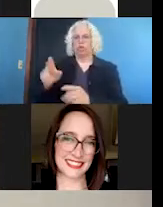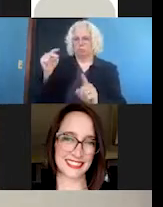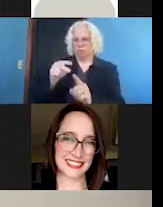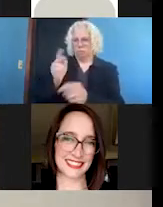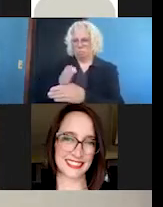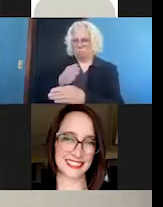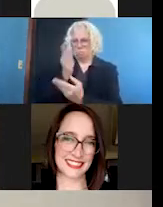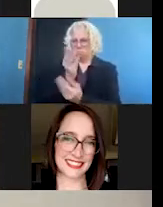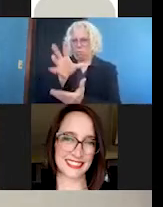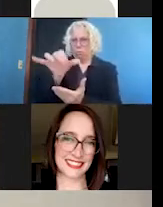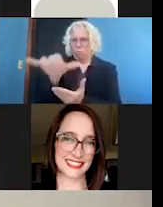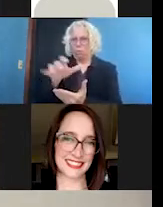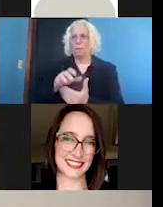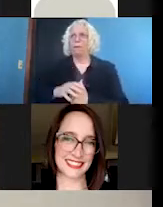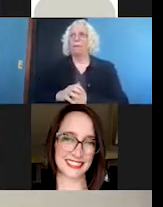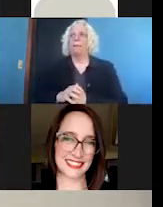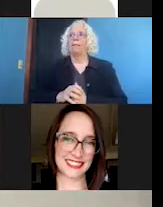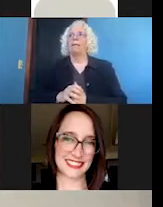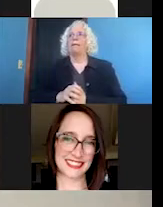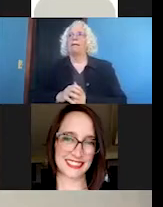of that. We wanted to hear